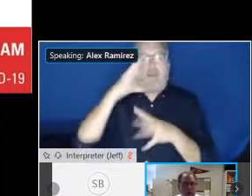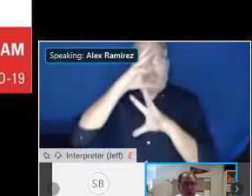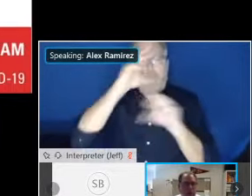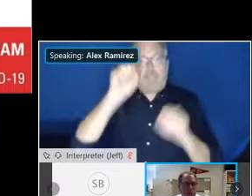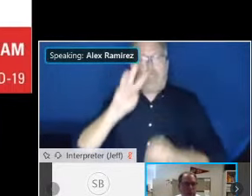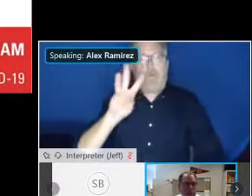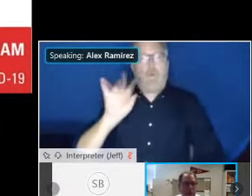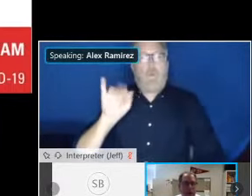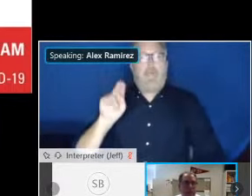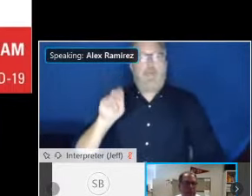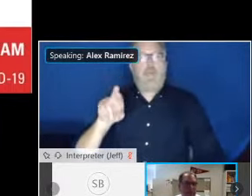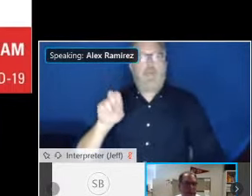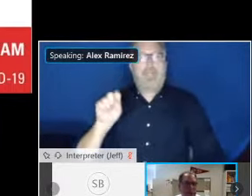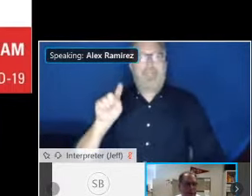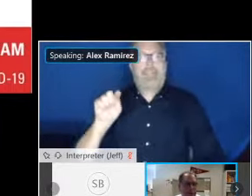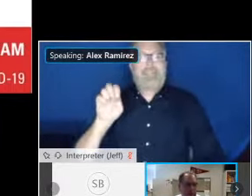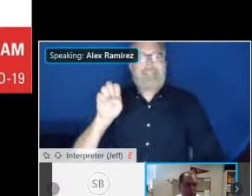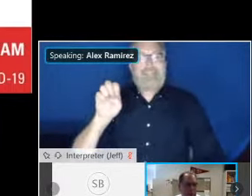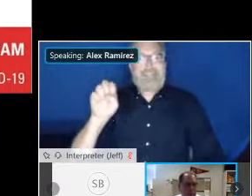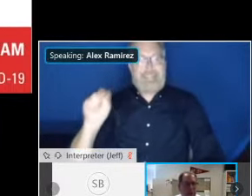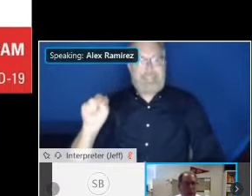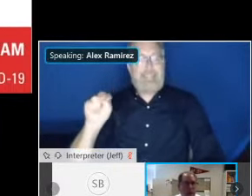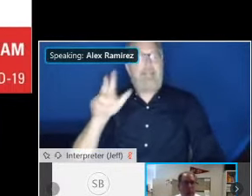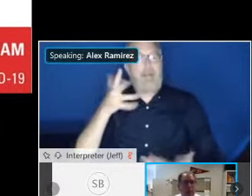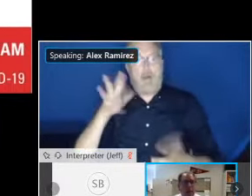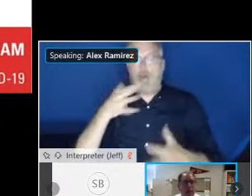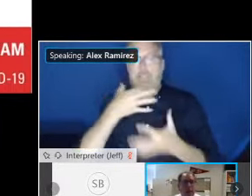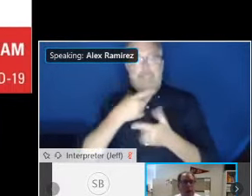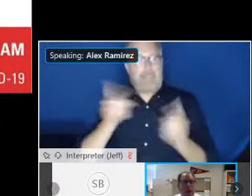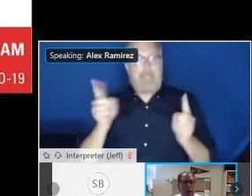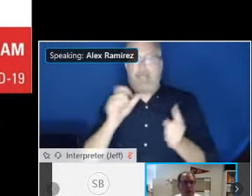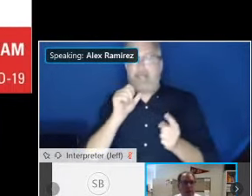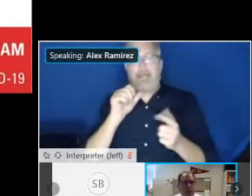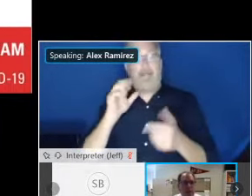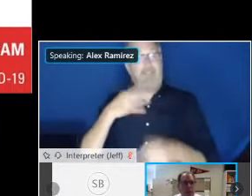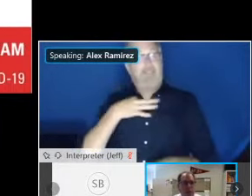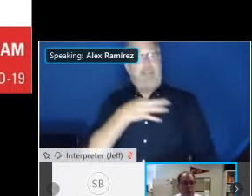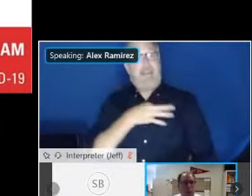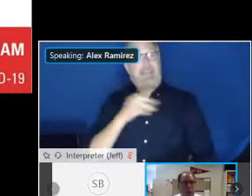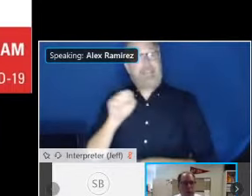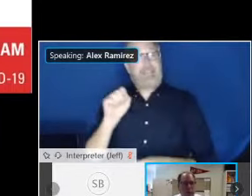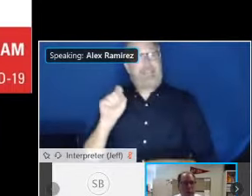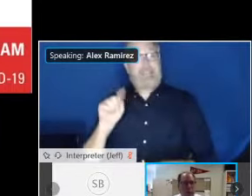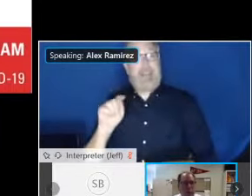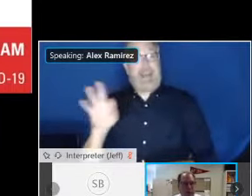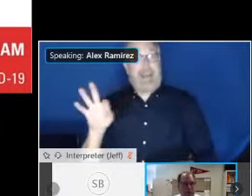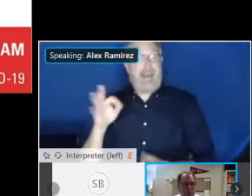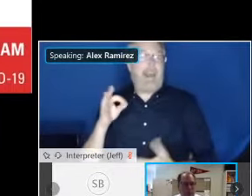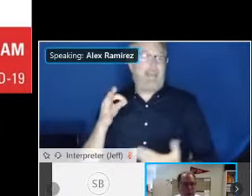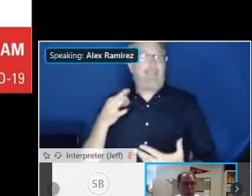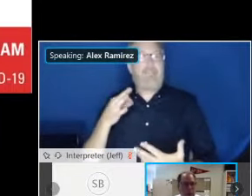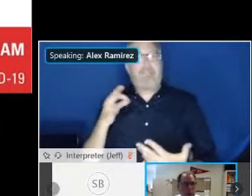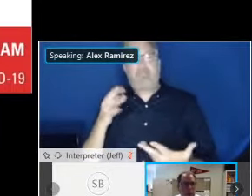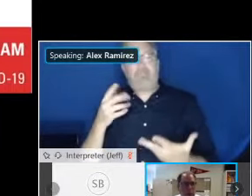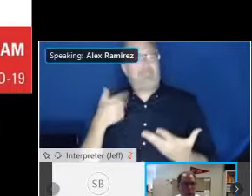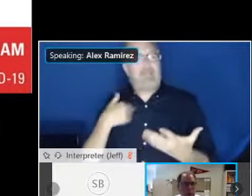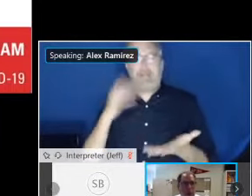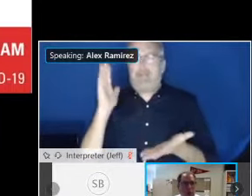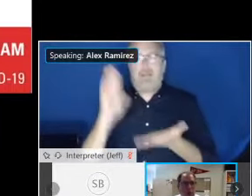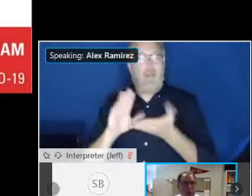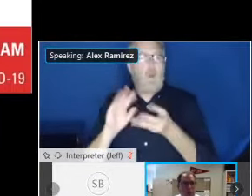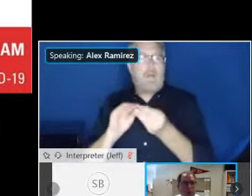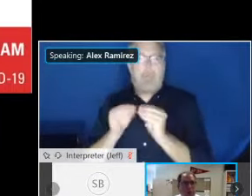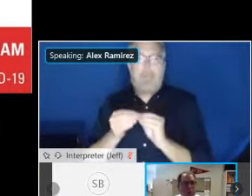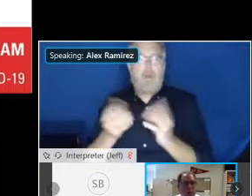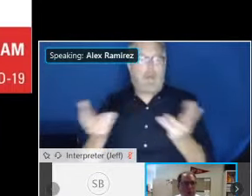our faculty and our employees, we have very few positives. Again, that risk of exposure within our university